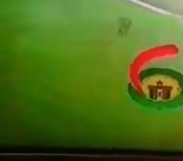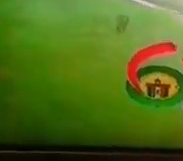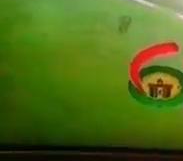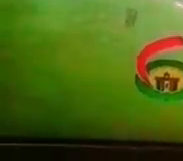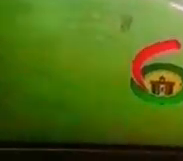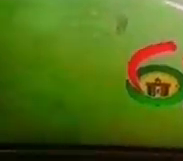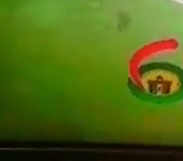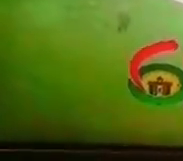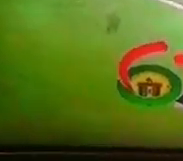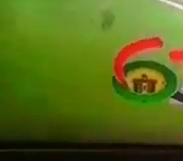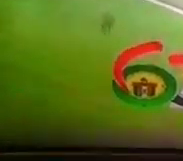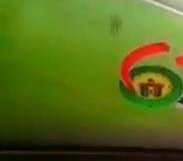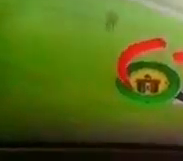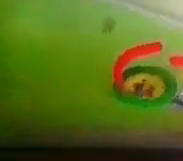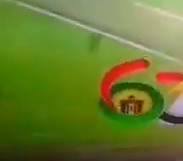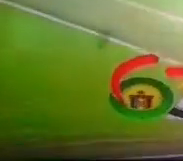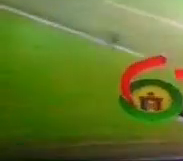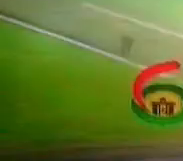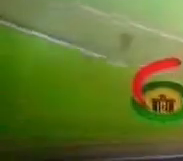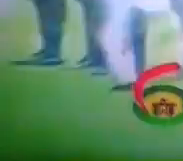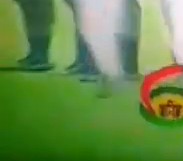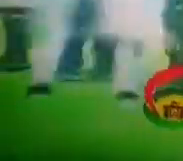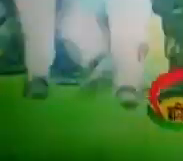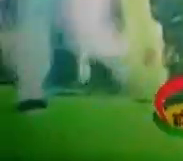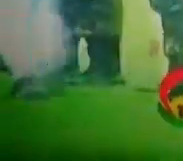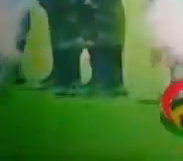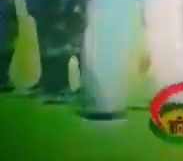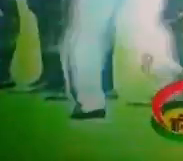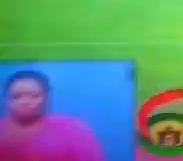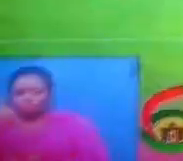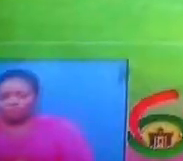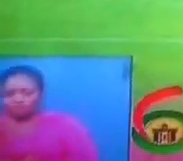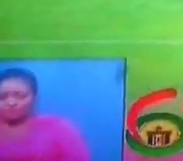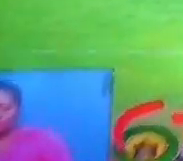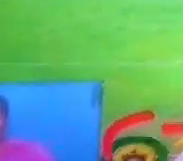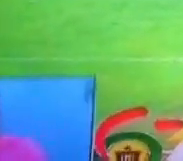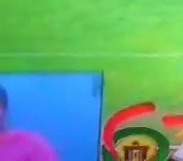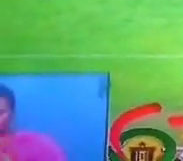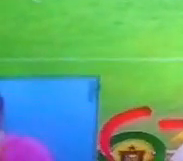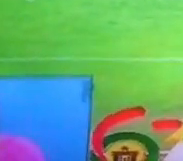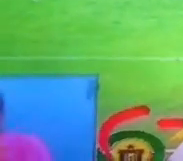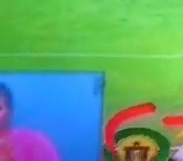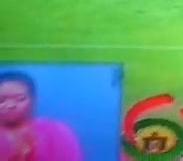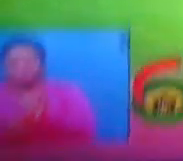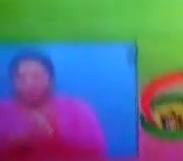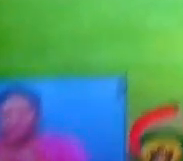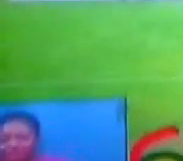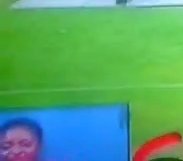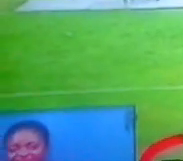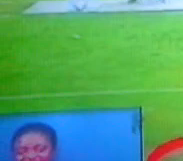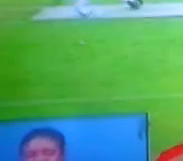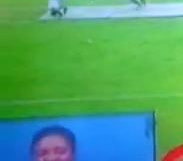with determination. I believe everything in life is about determination. Display, and now we are having the